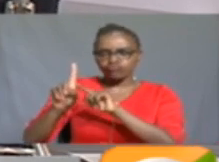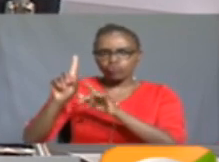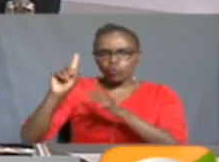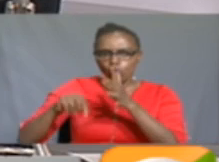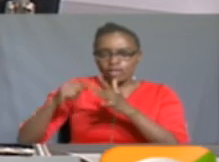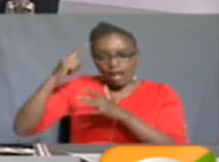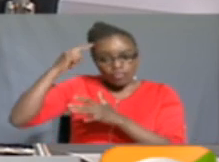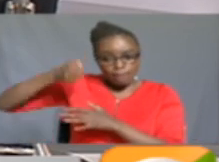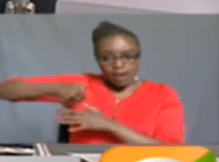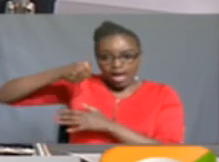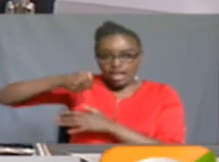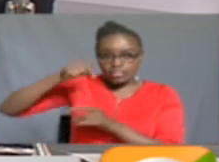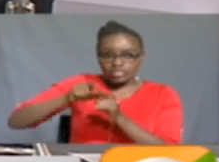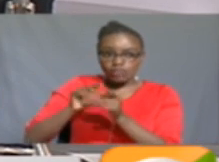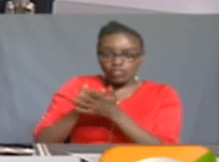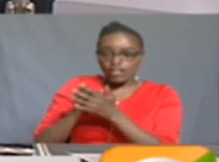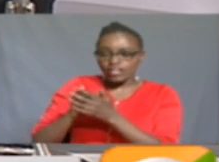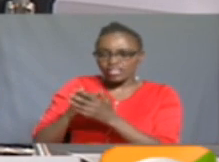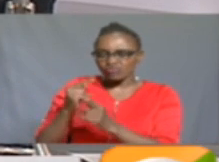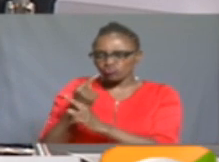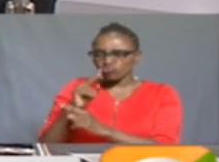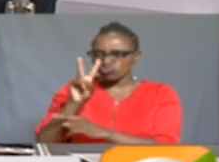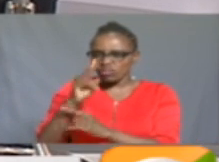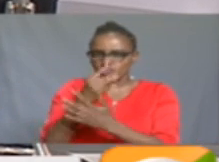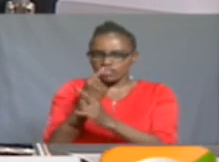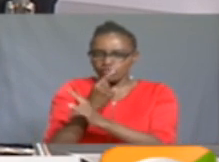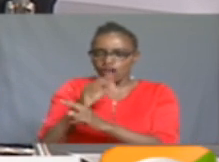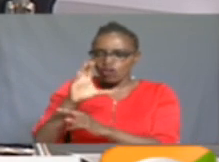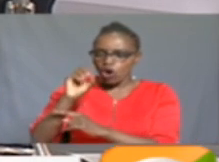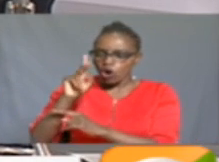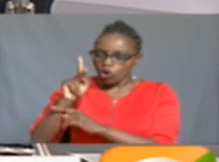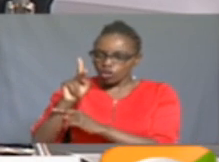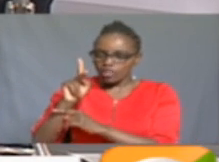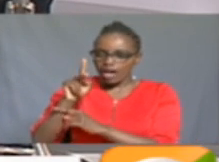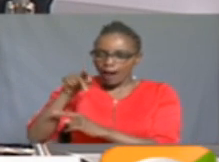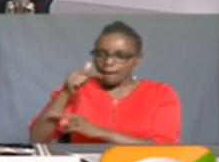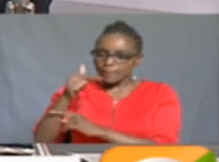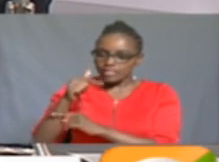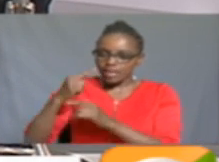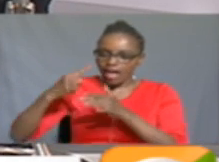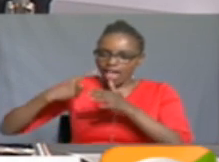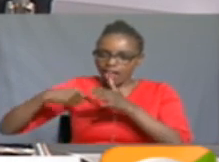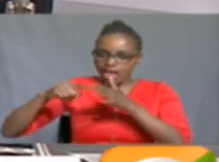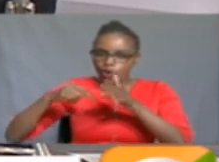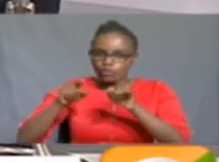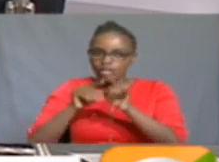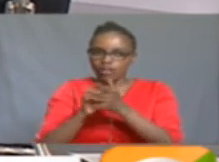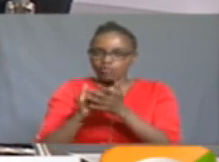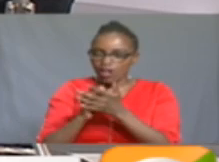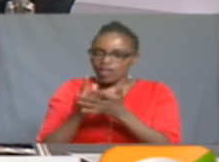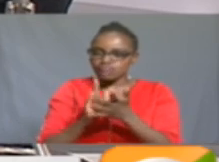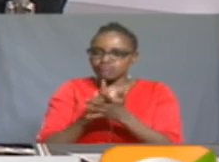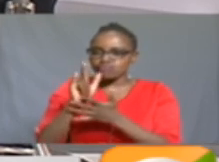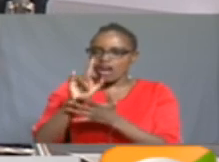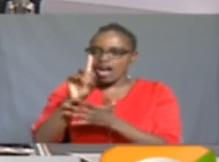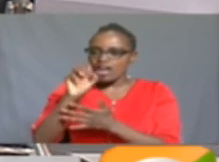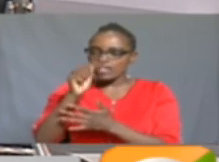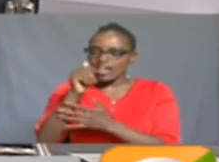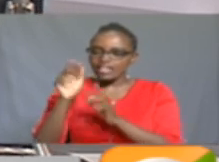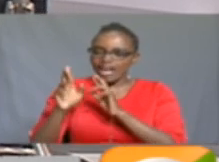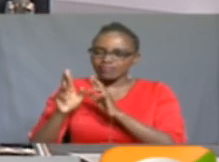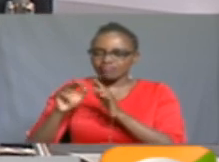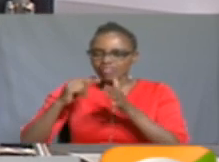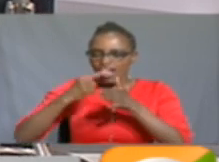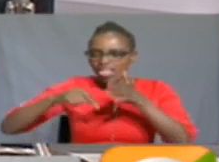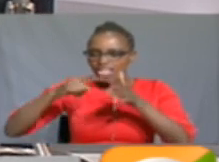the black box, which is actually two different devices. One is the cockpit voice recorder, and another is the flight data recorder. And these will